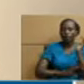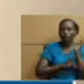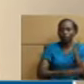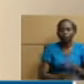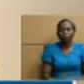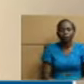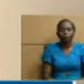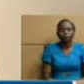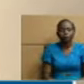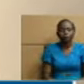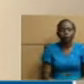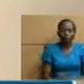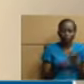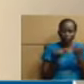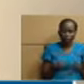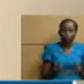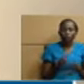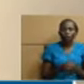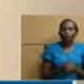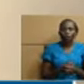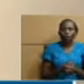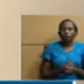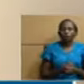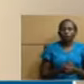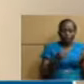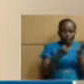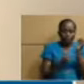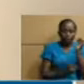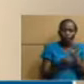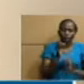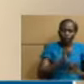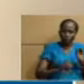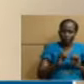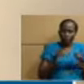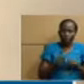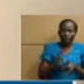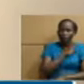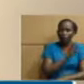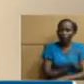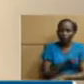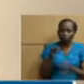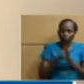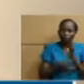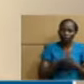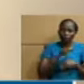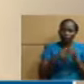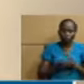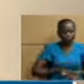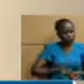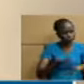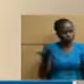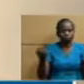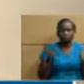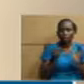speak, that empowerment of the elder people programs in Uganda has been rolled out to the rest of the country,